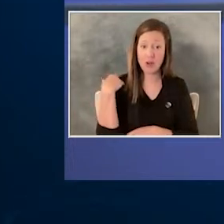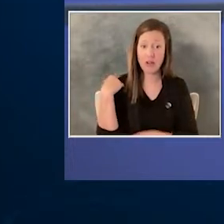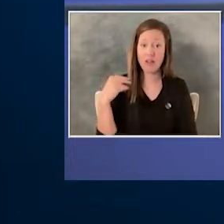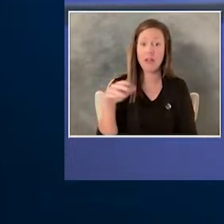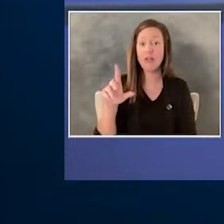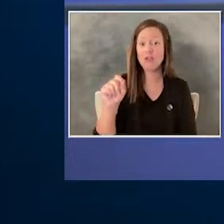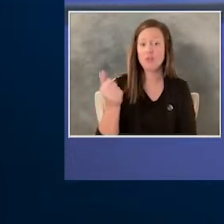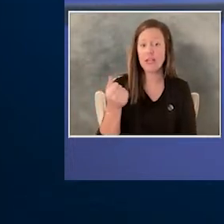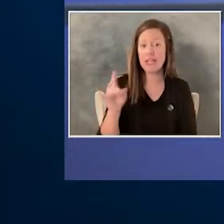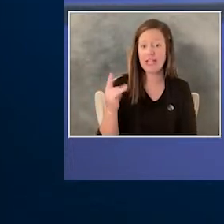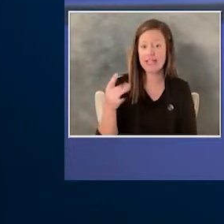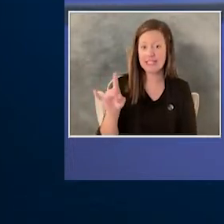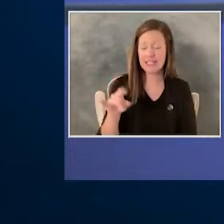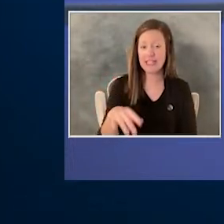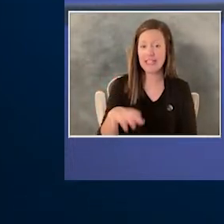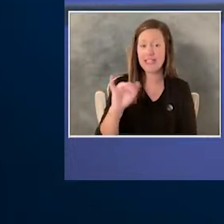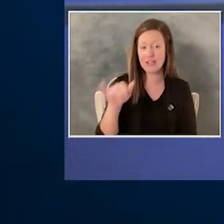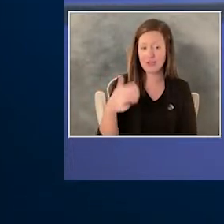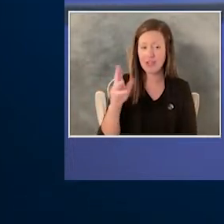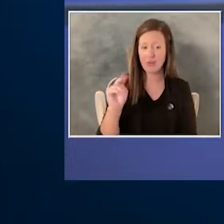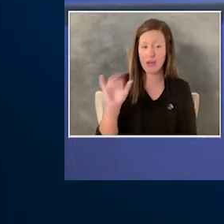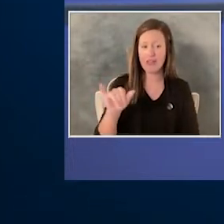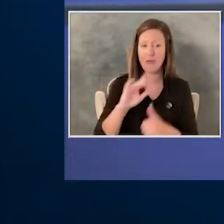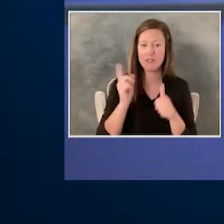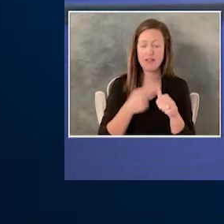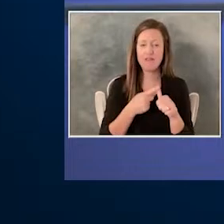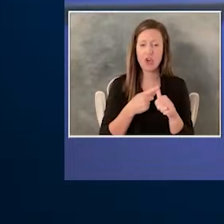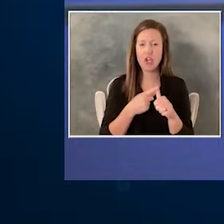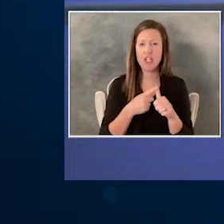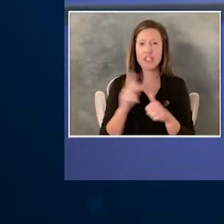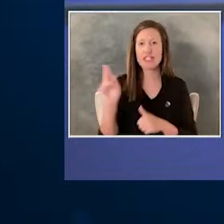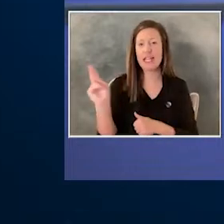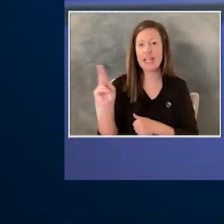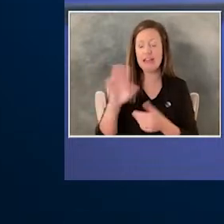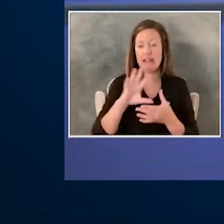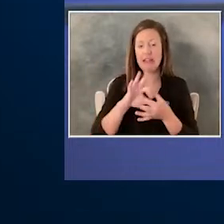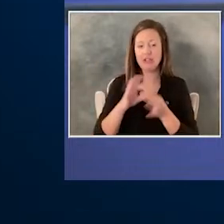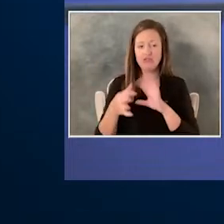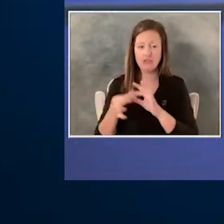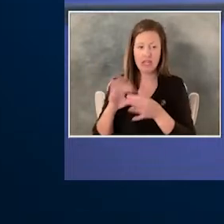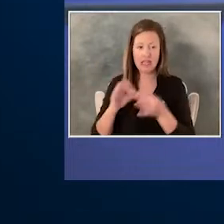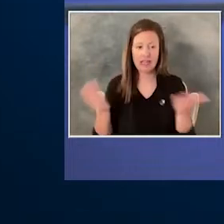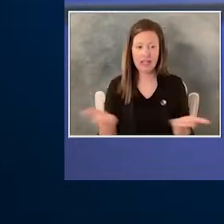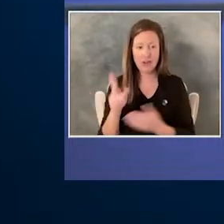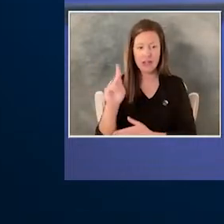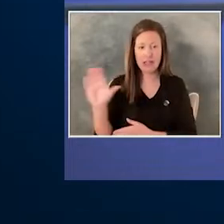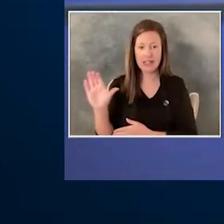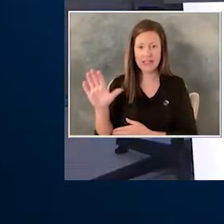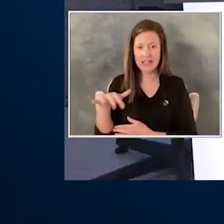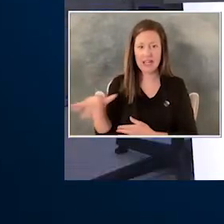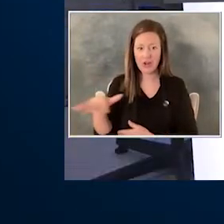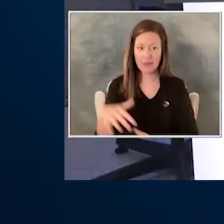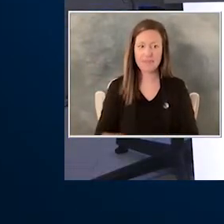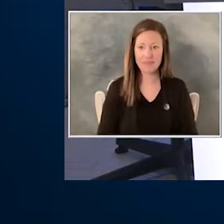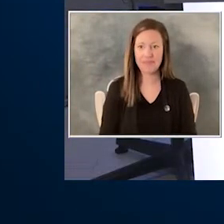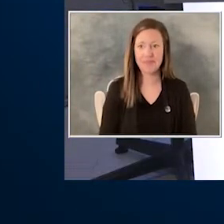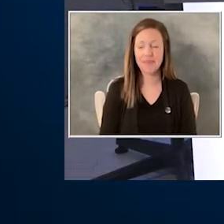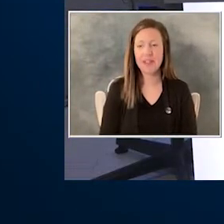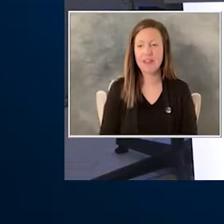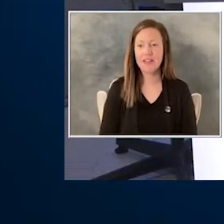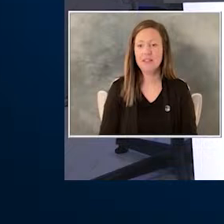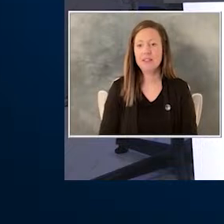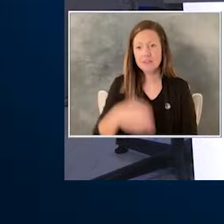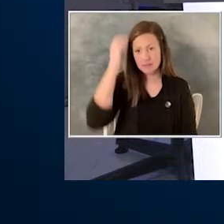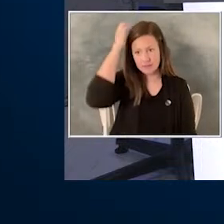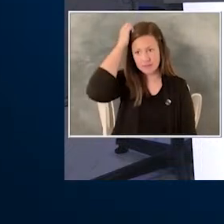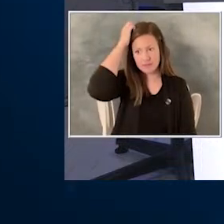2018 January was the first kidney chain here in the Kansas City area that we did. So it took me a little bit to